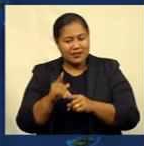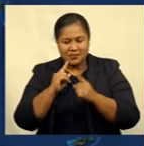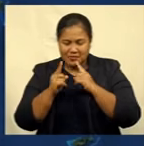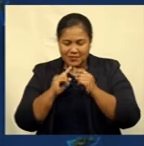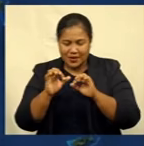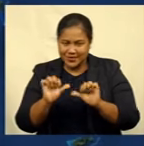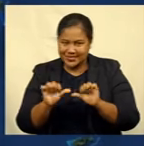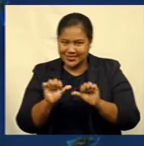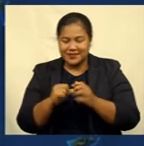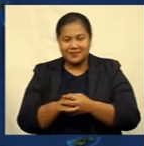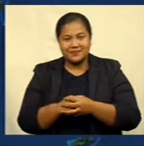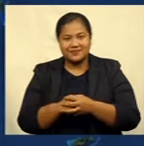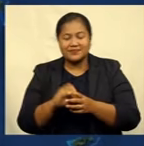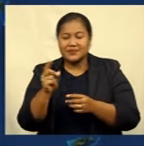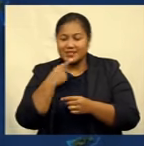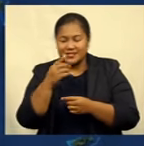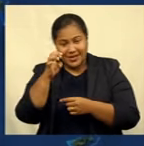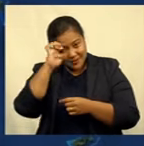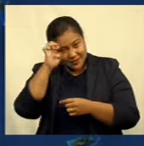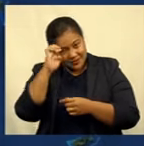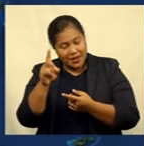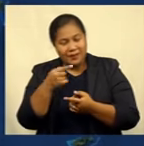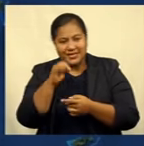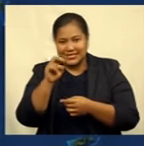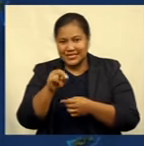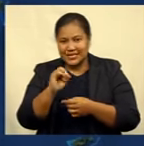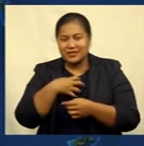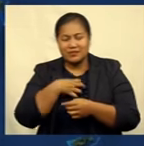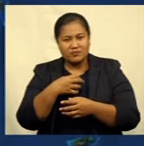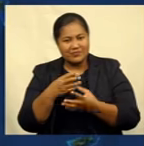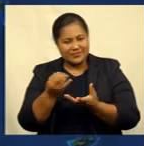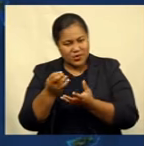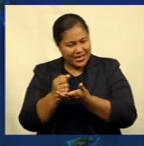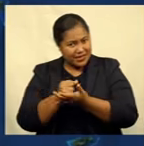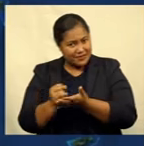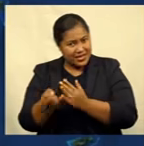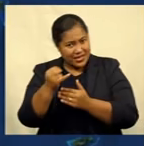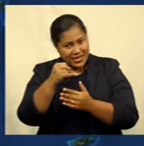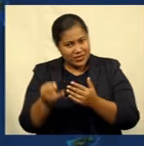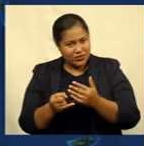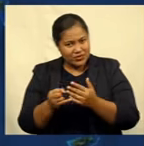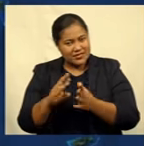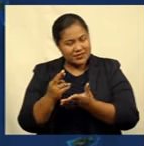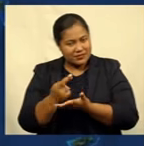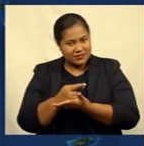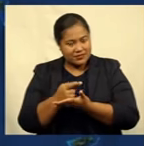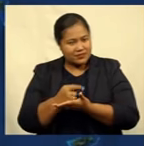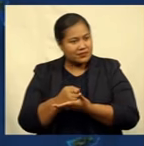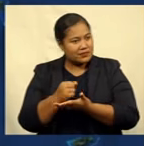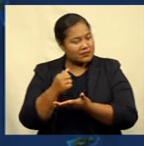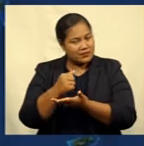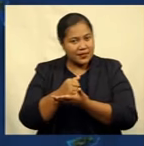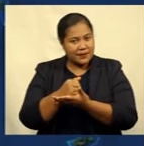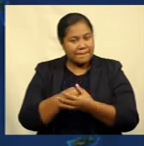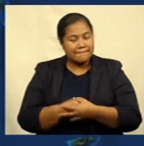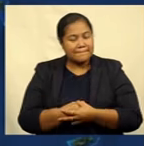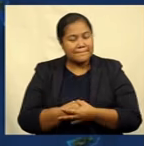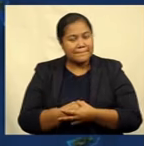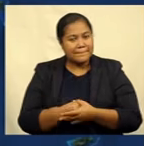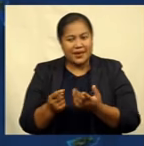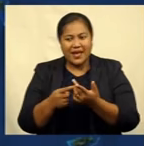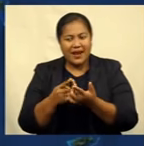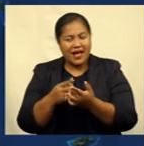The ECB met expectations by pledging to keep interest rates at record lows for even longer. Elsewhere,